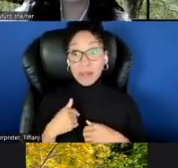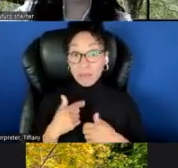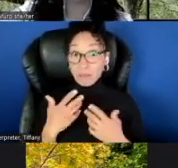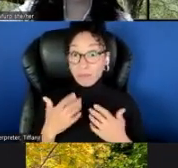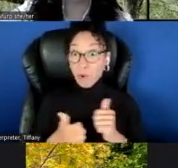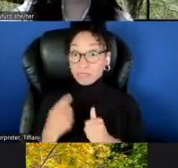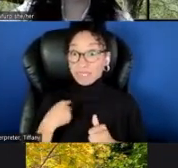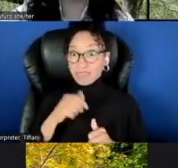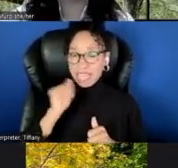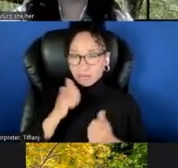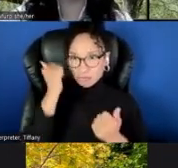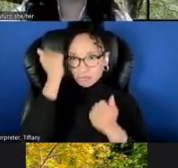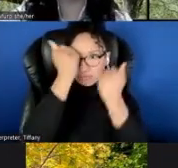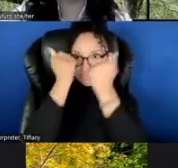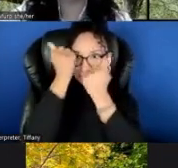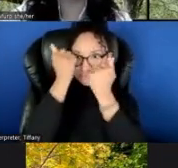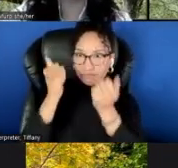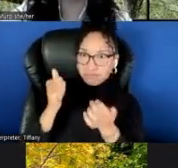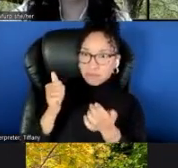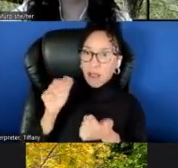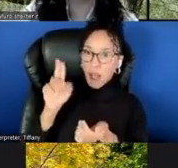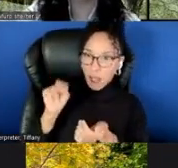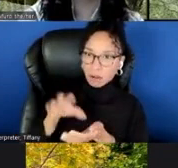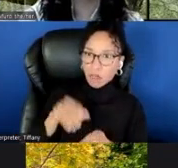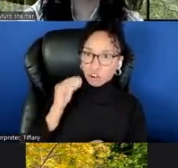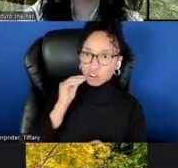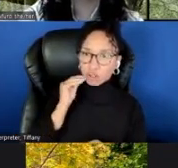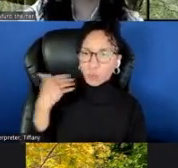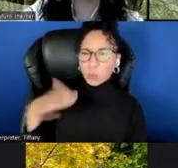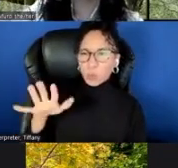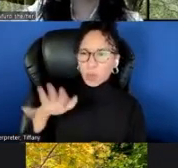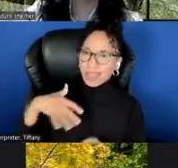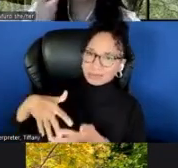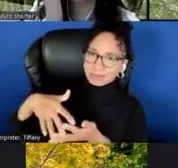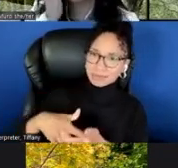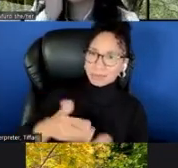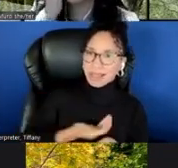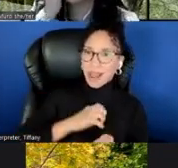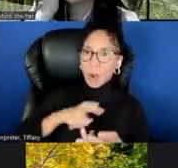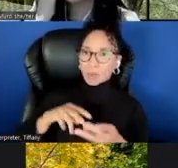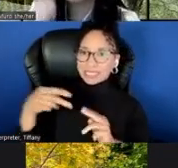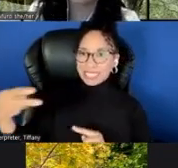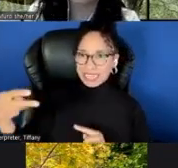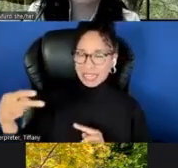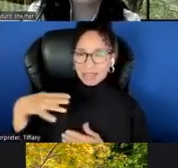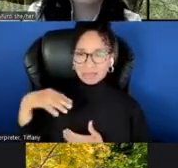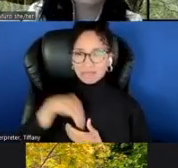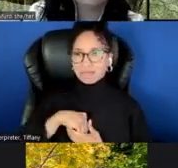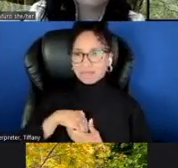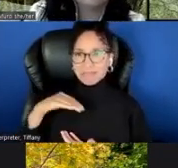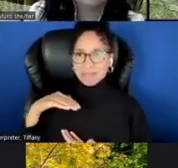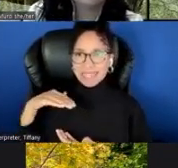all the time because it's deep in our DNA. And so what I'd like to do is